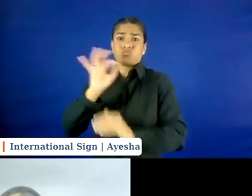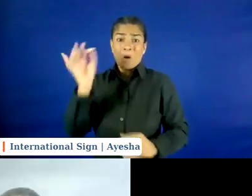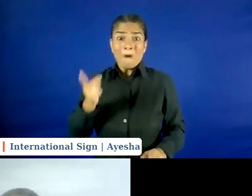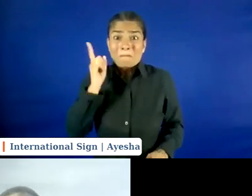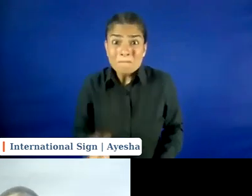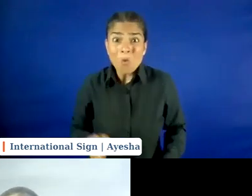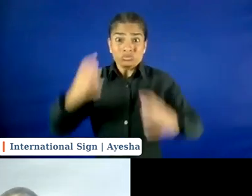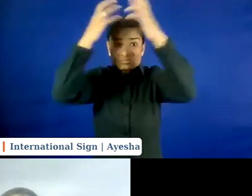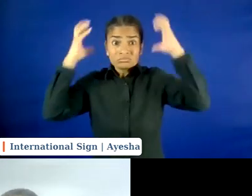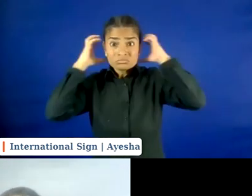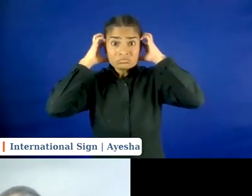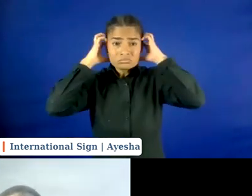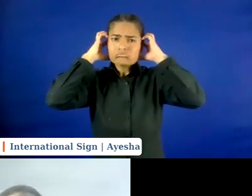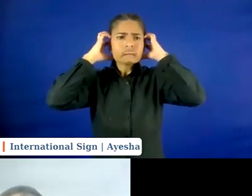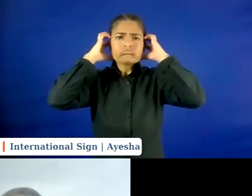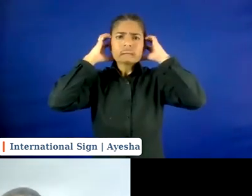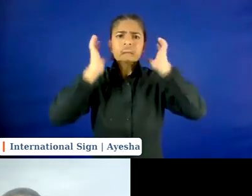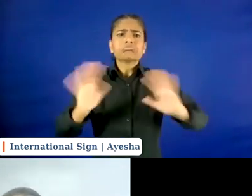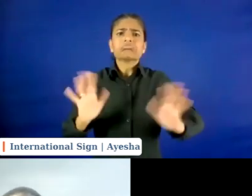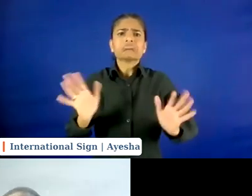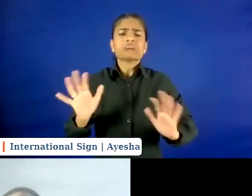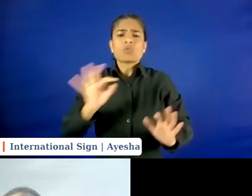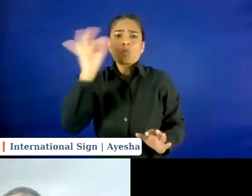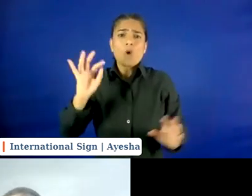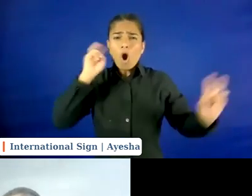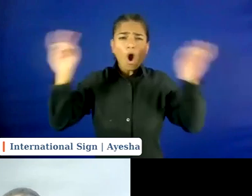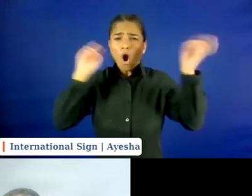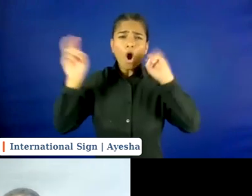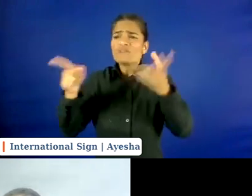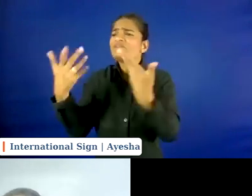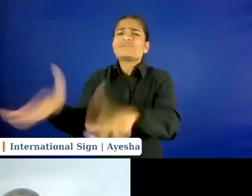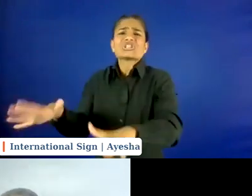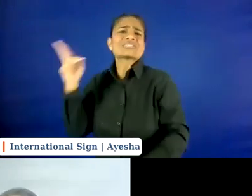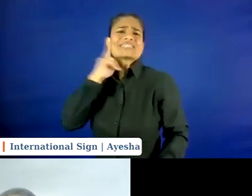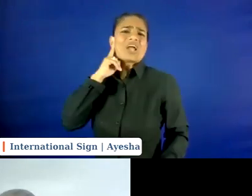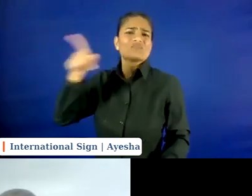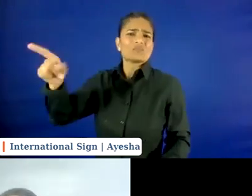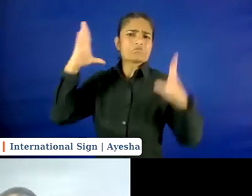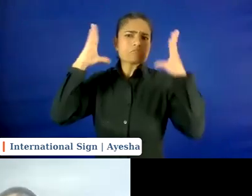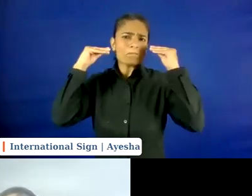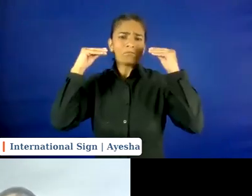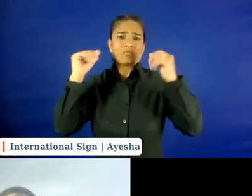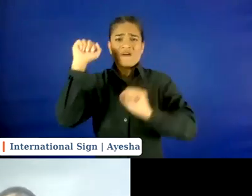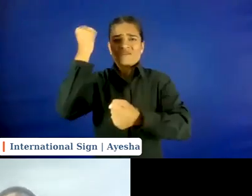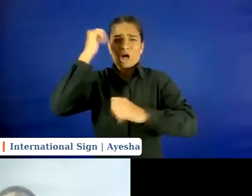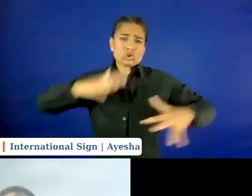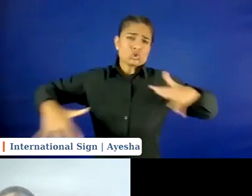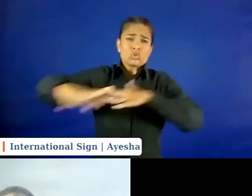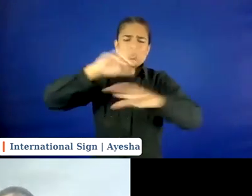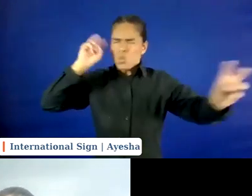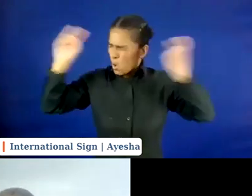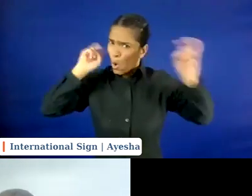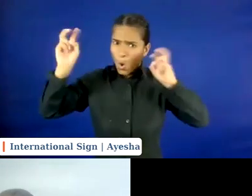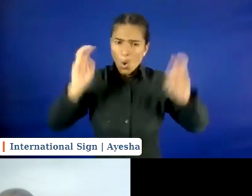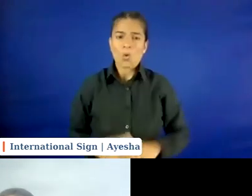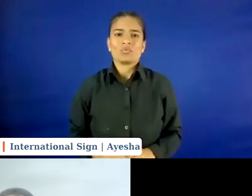pads to prevent the noise pollution within that factory area. So from the private sector, we are